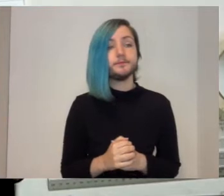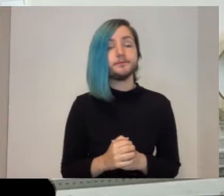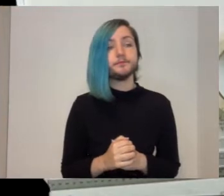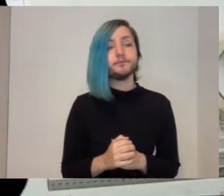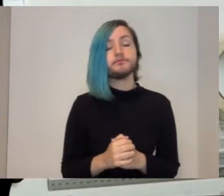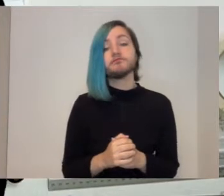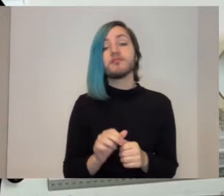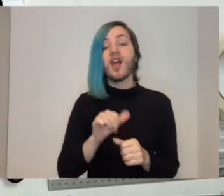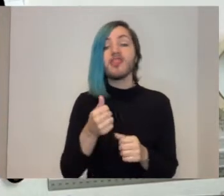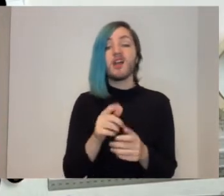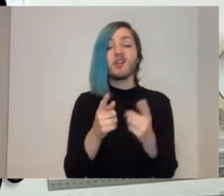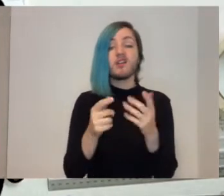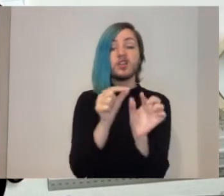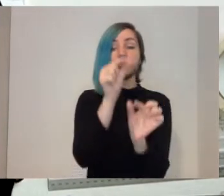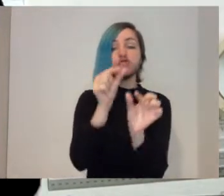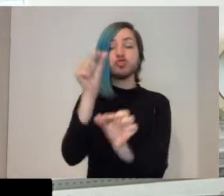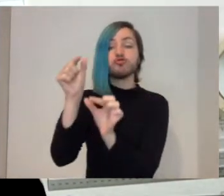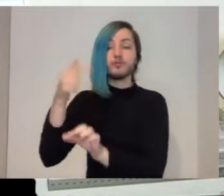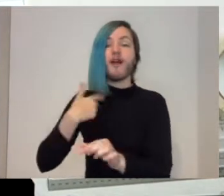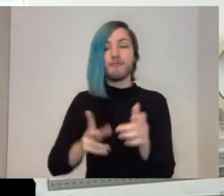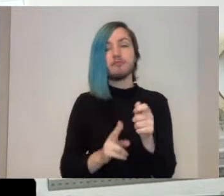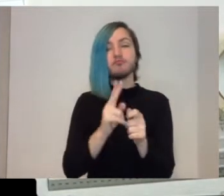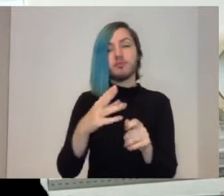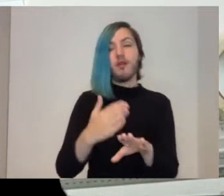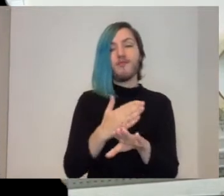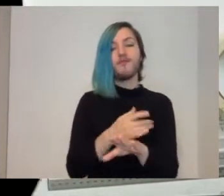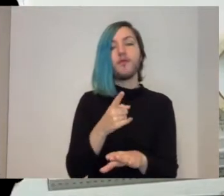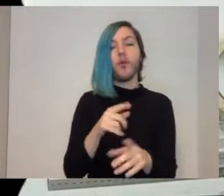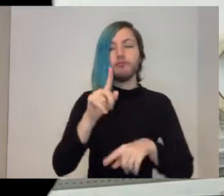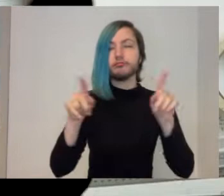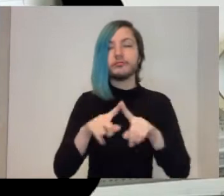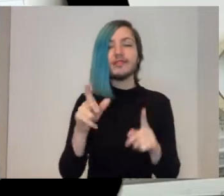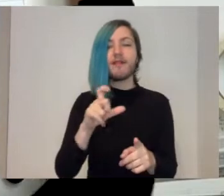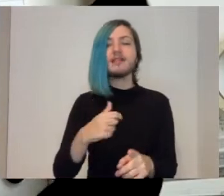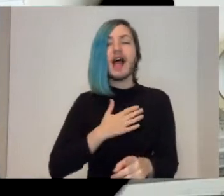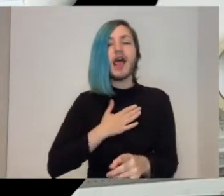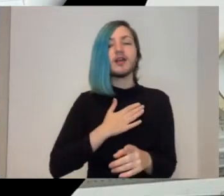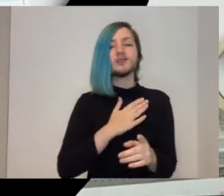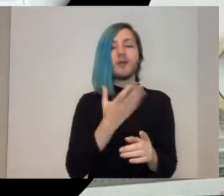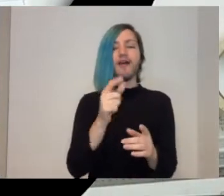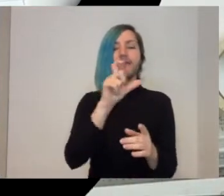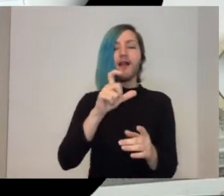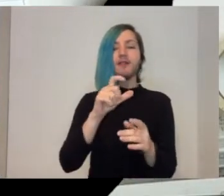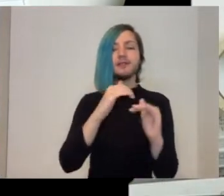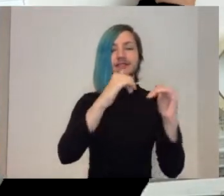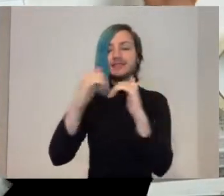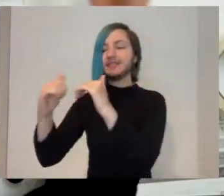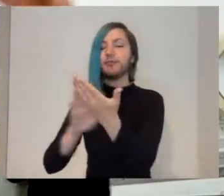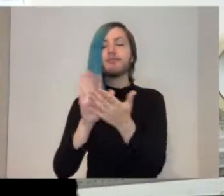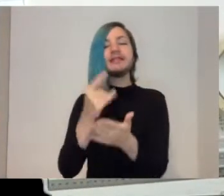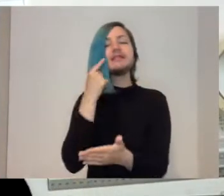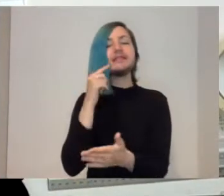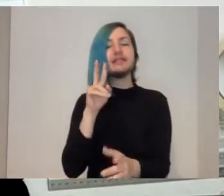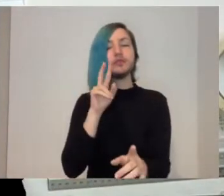And then lots of different strips. So I've got them pre-cut here in lots of different colours. I like to arrange them in their colour order, so it's really easy to see what